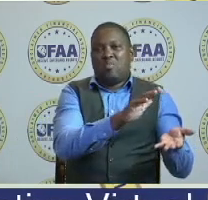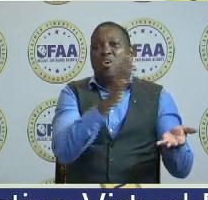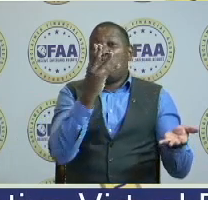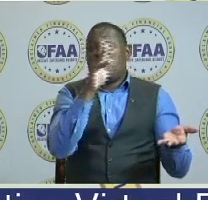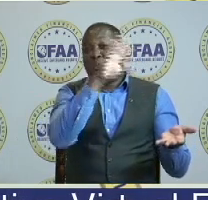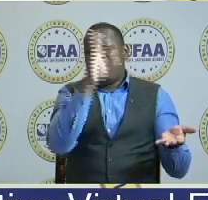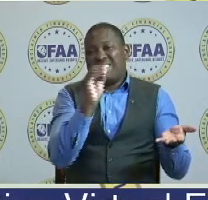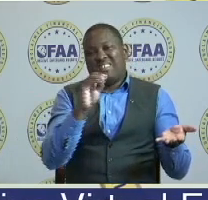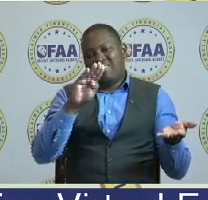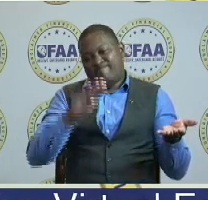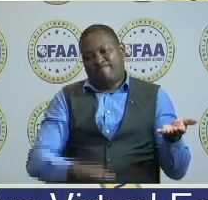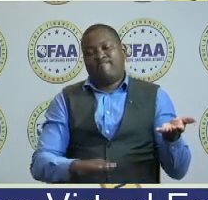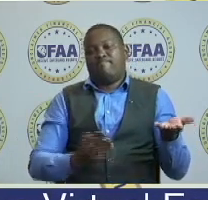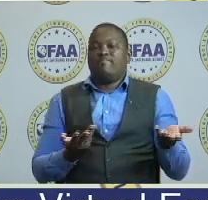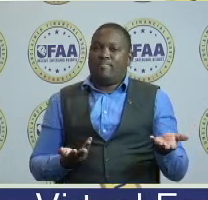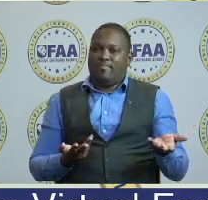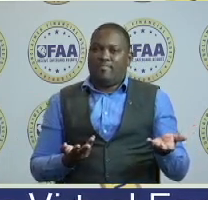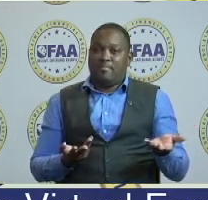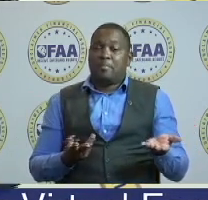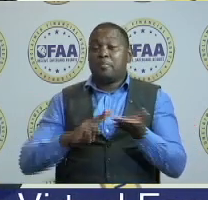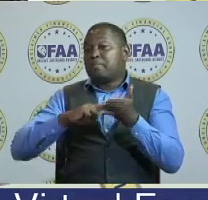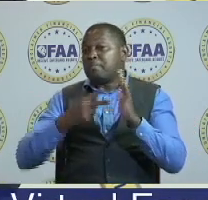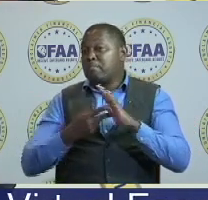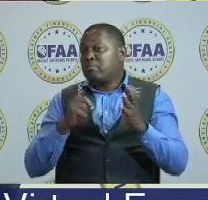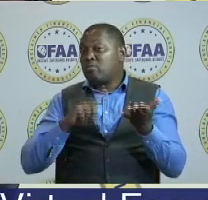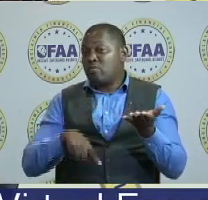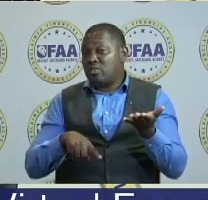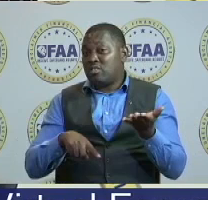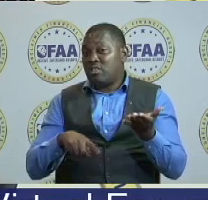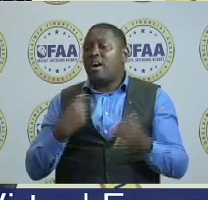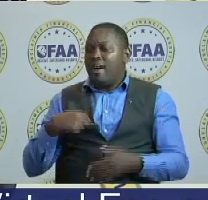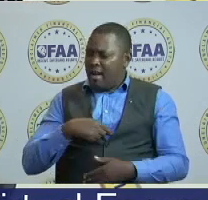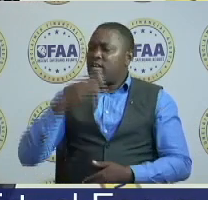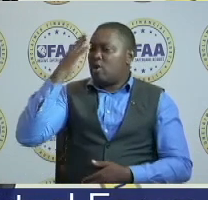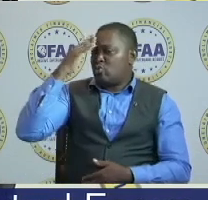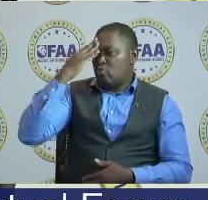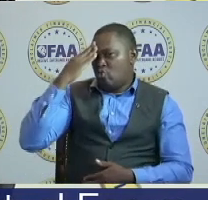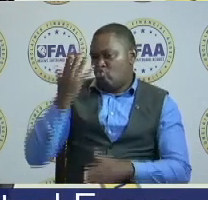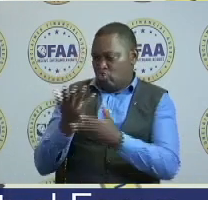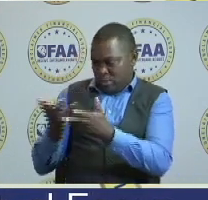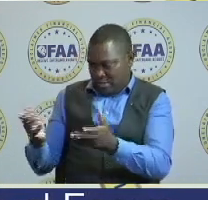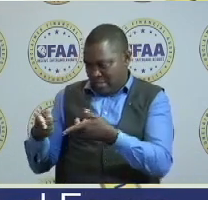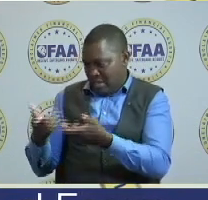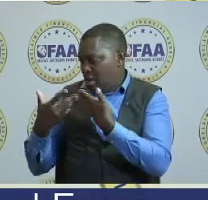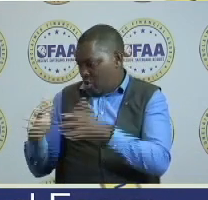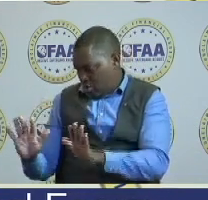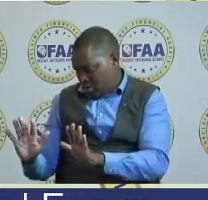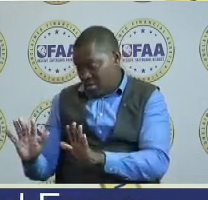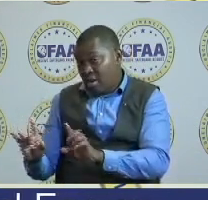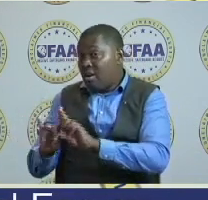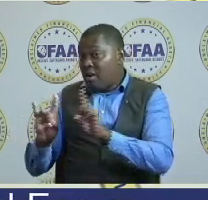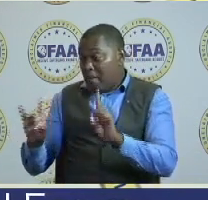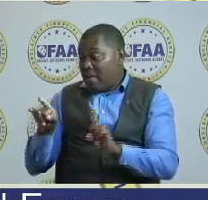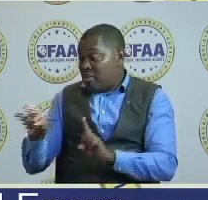the authority. Now that means that we have established that you have unclaimed assets, and yet you